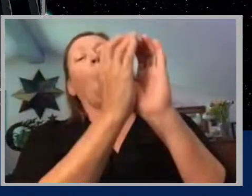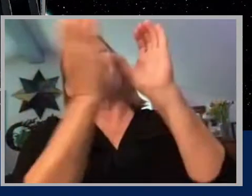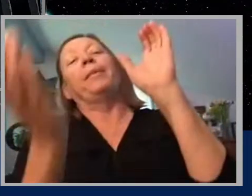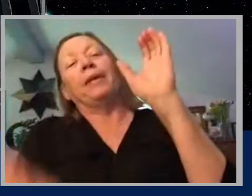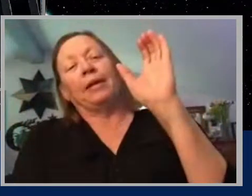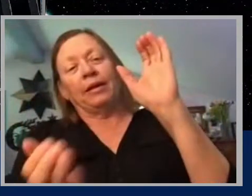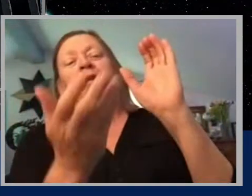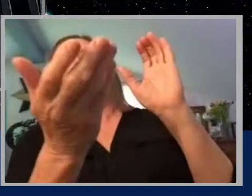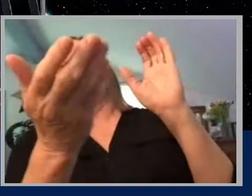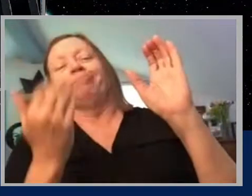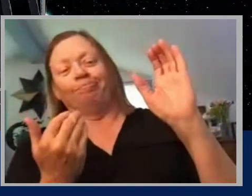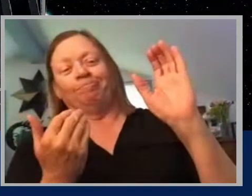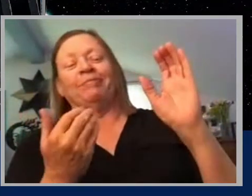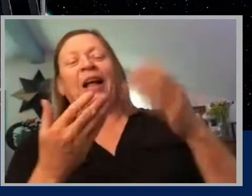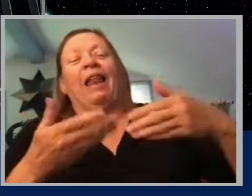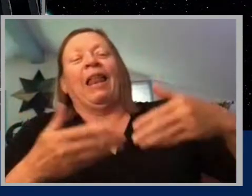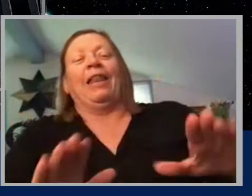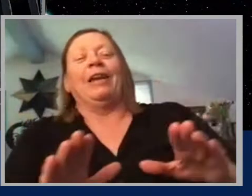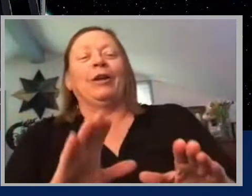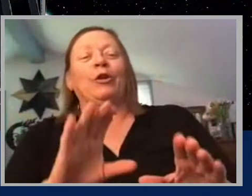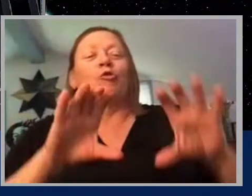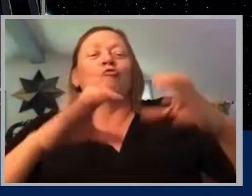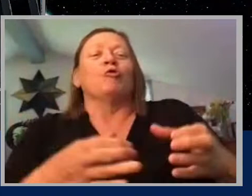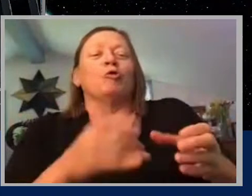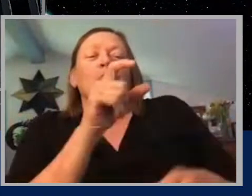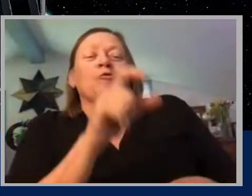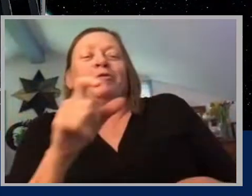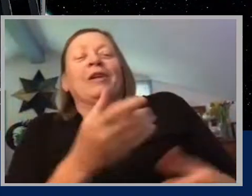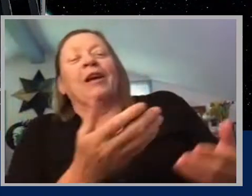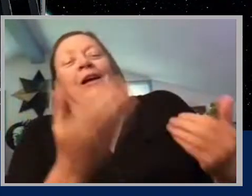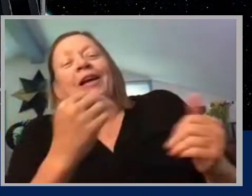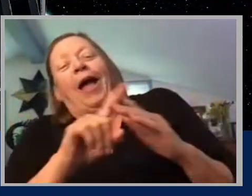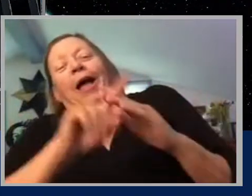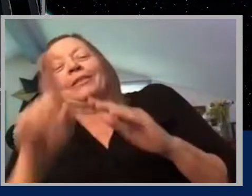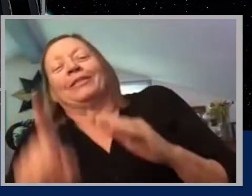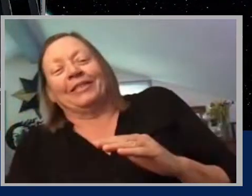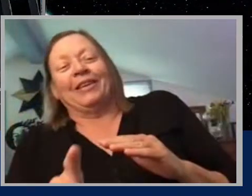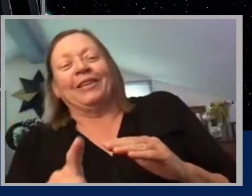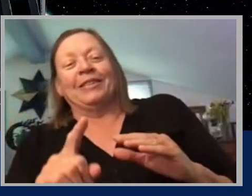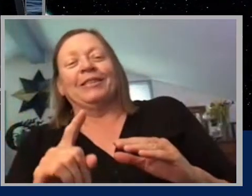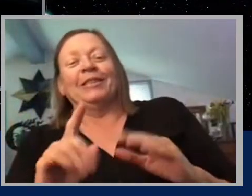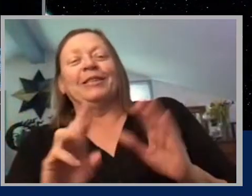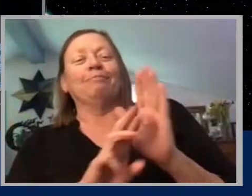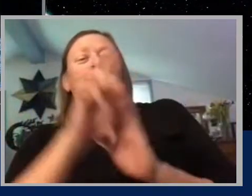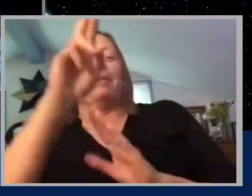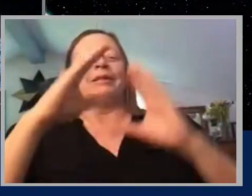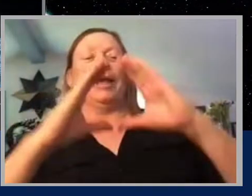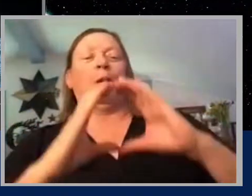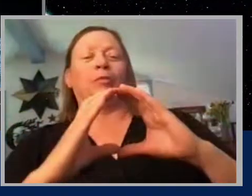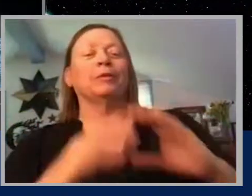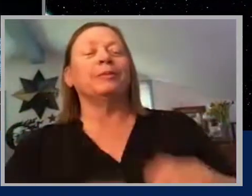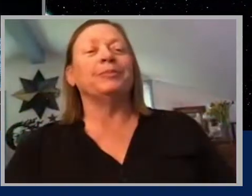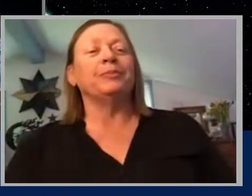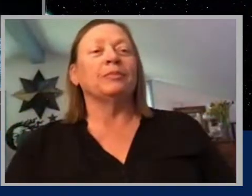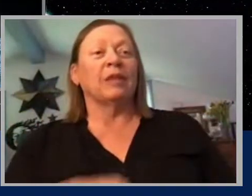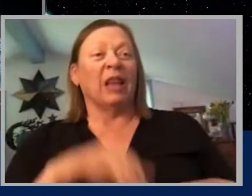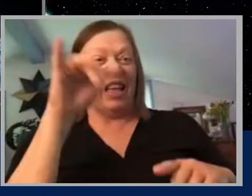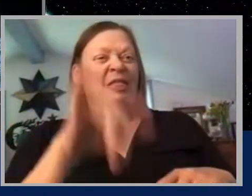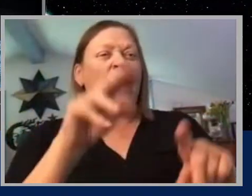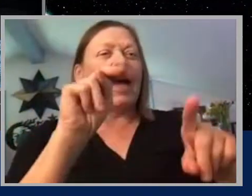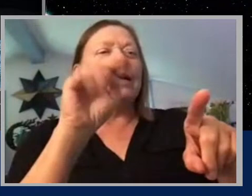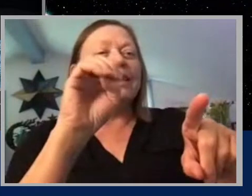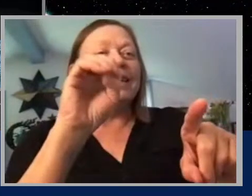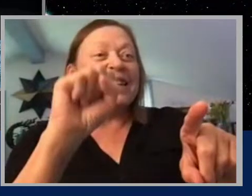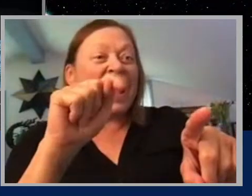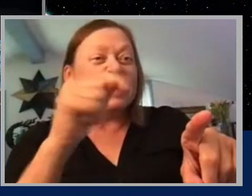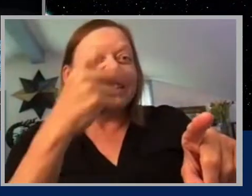correctly, right? Yes, you do. So that's the nest, and then let me show this because it's sort of here in the picture.